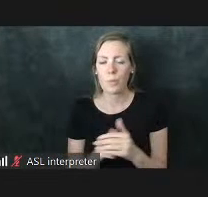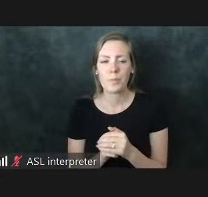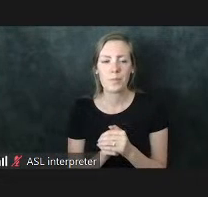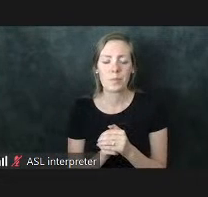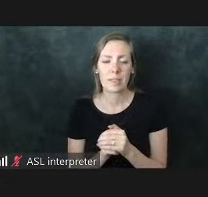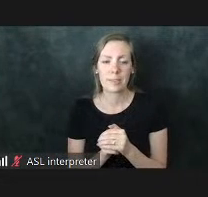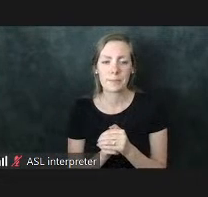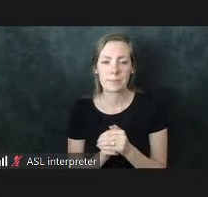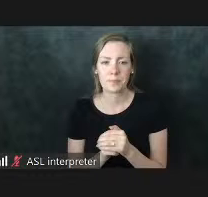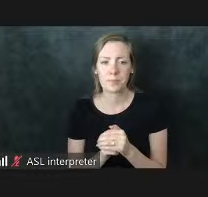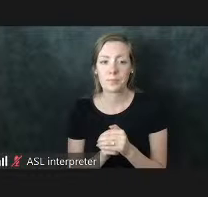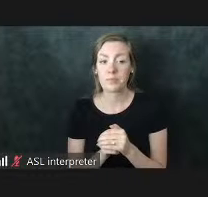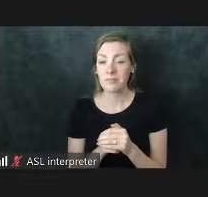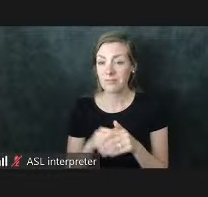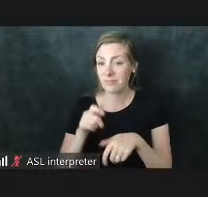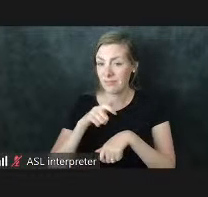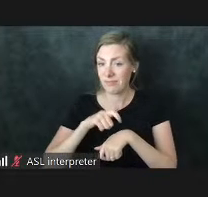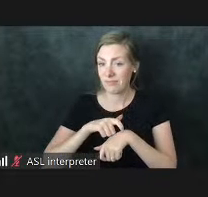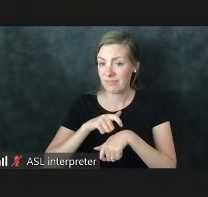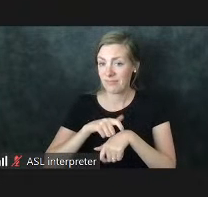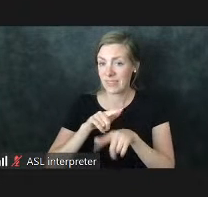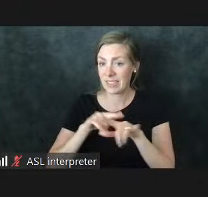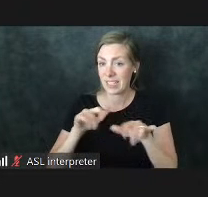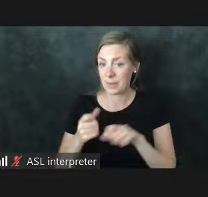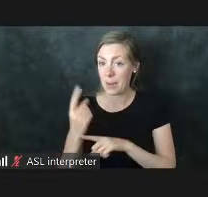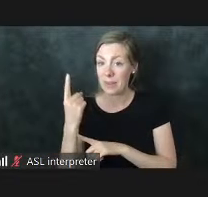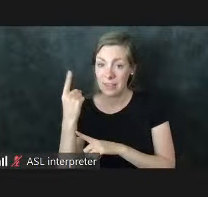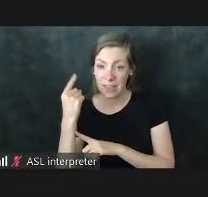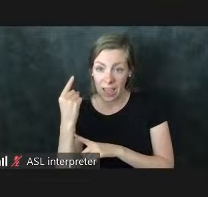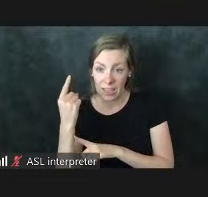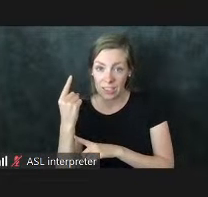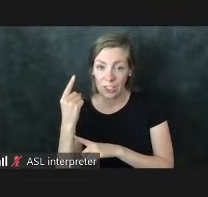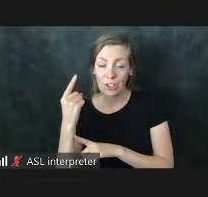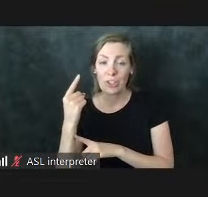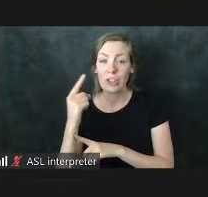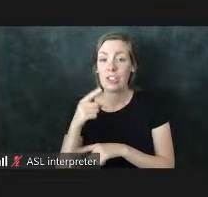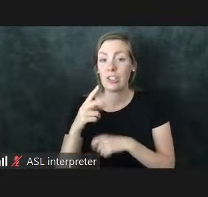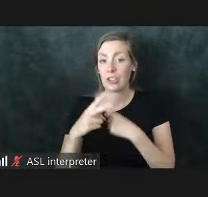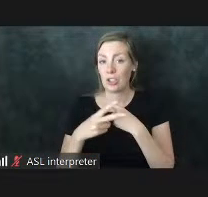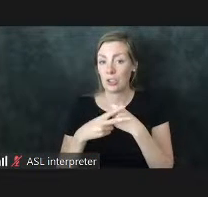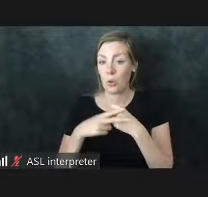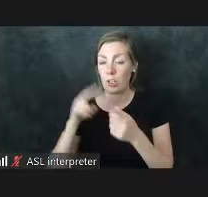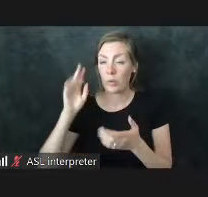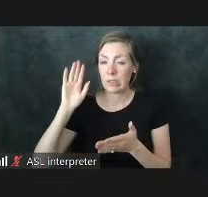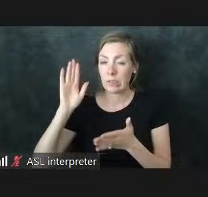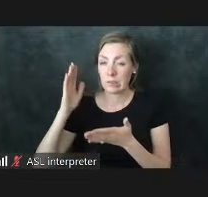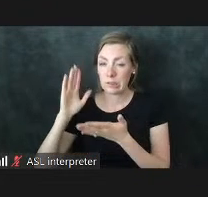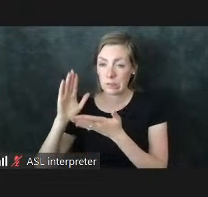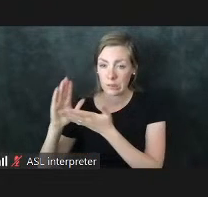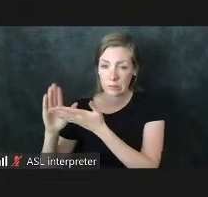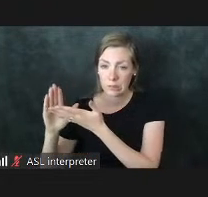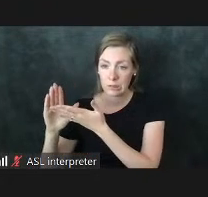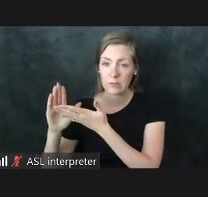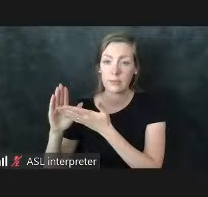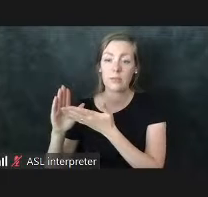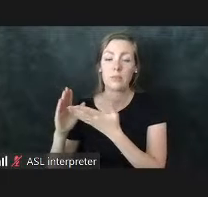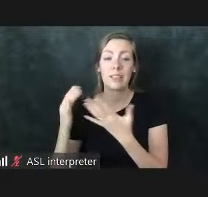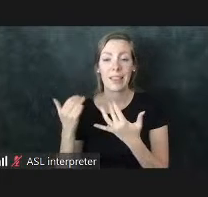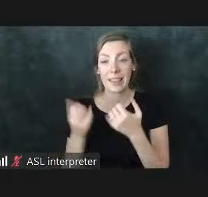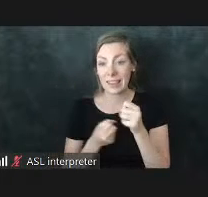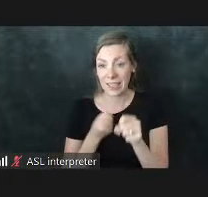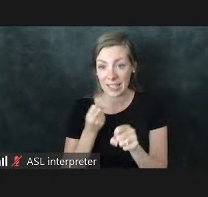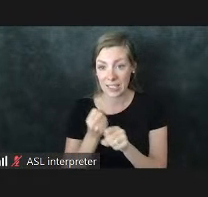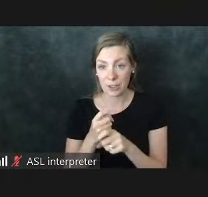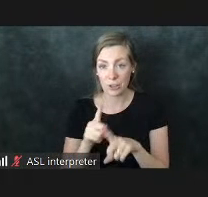is at this La time otra last year, Lake Mendocino was the año storage in the reservoir was declining. el almacén de agua estaba bajo. This year at this